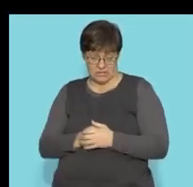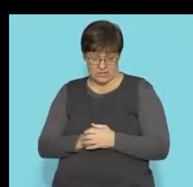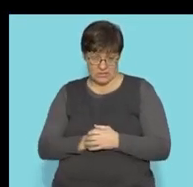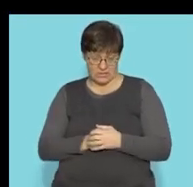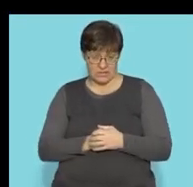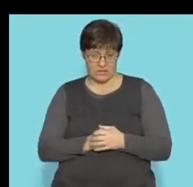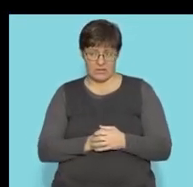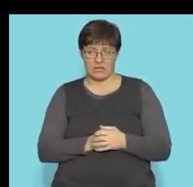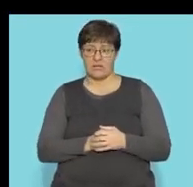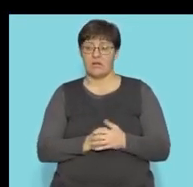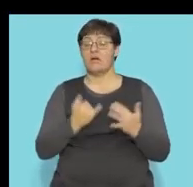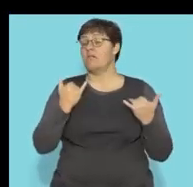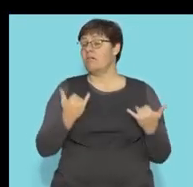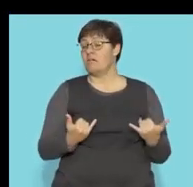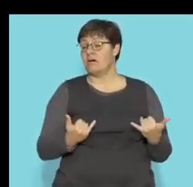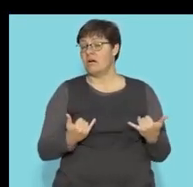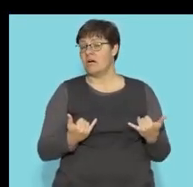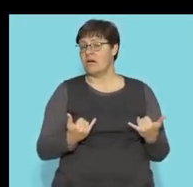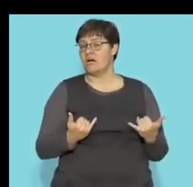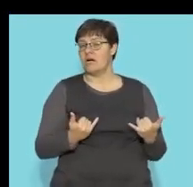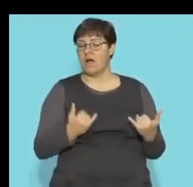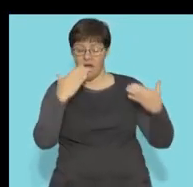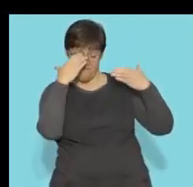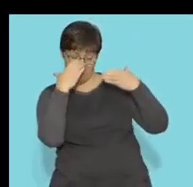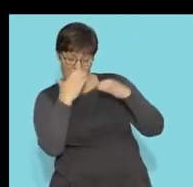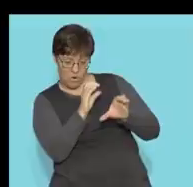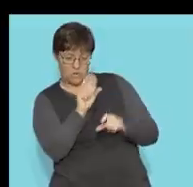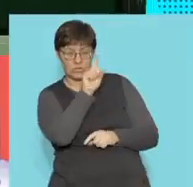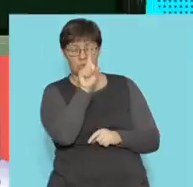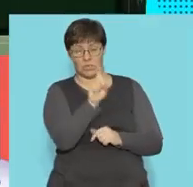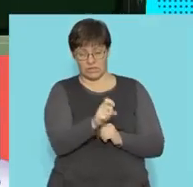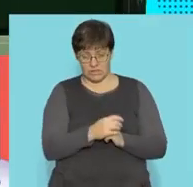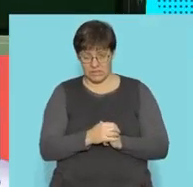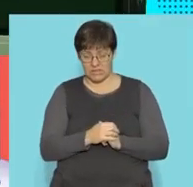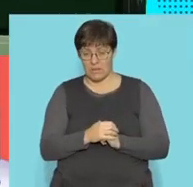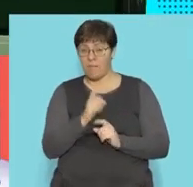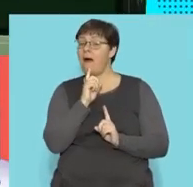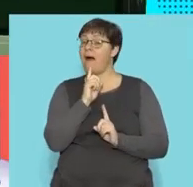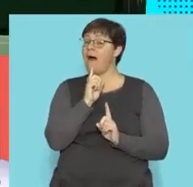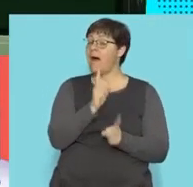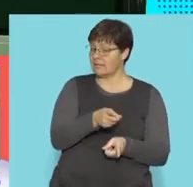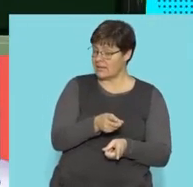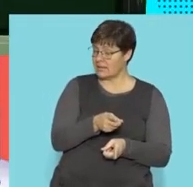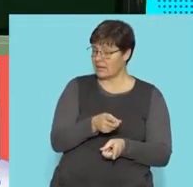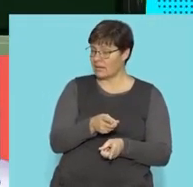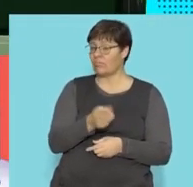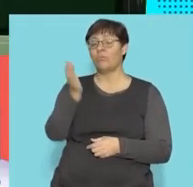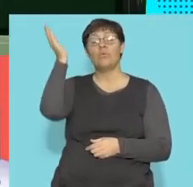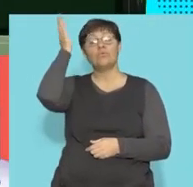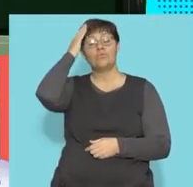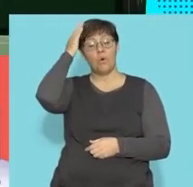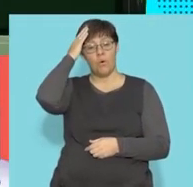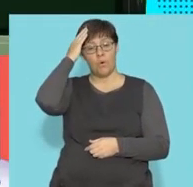fact, when we now really focus on our question and answer it, we know that the answer